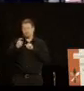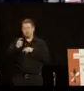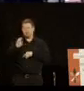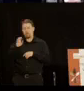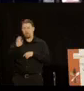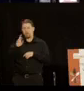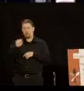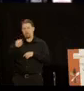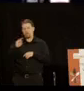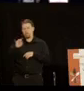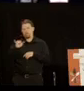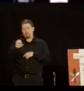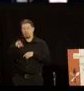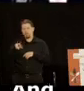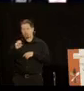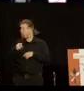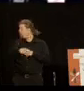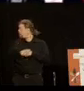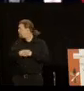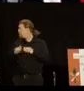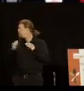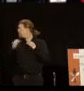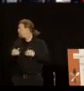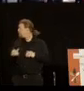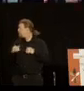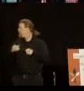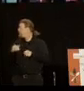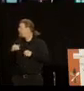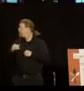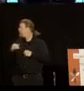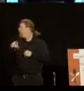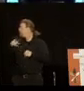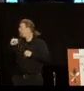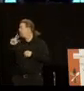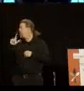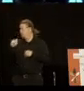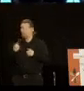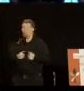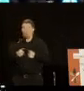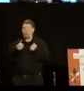Paula Roberts with Disability Rights Florida, and she lives in Tallahassee.